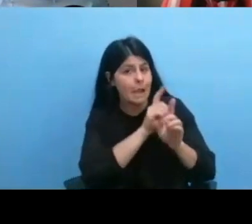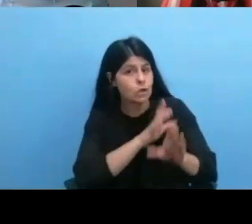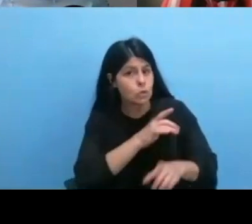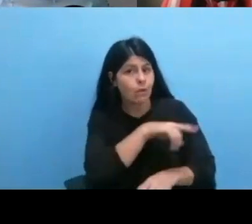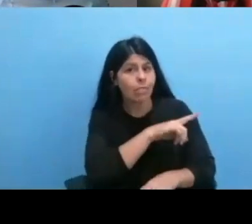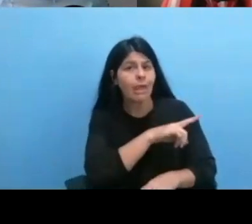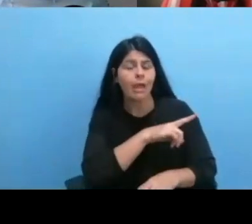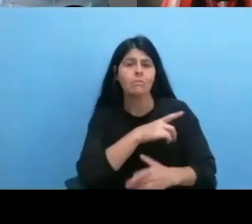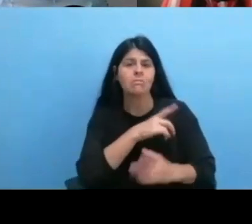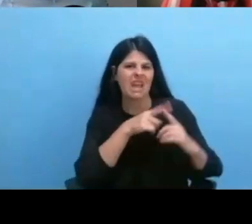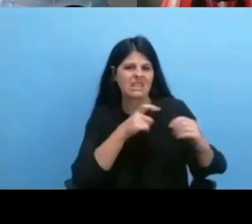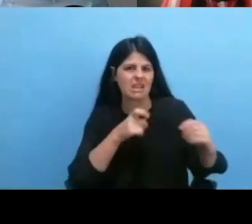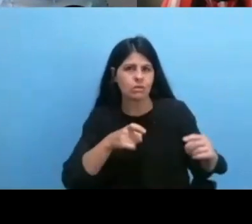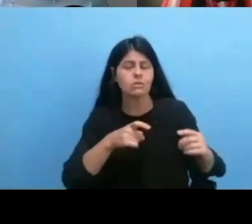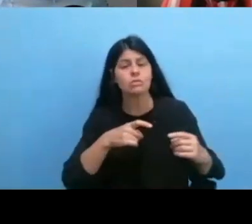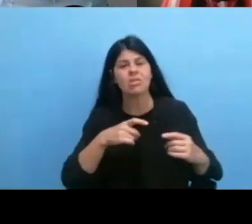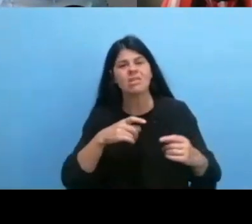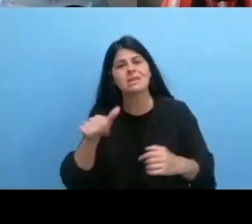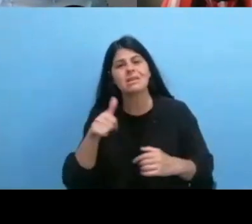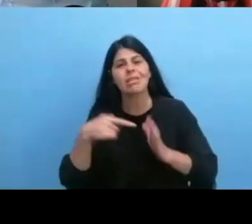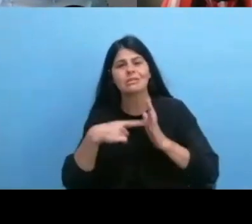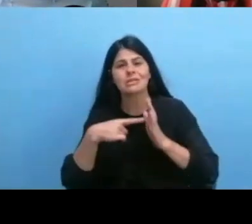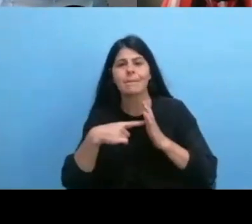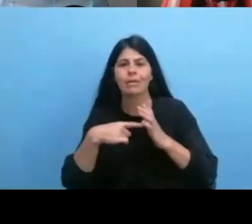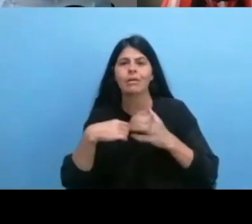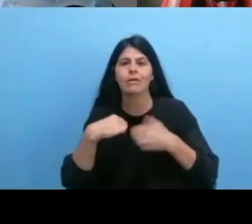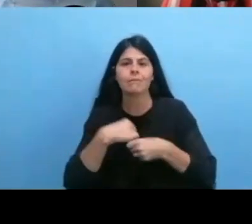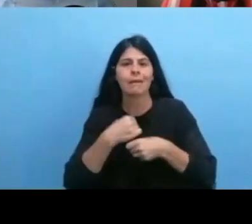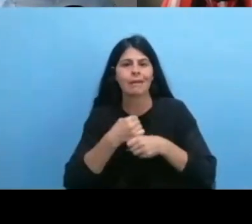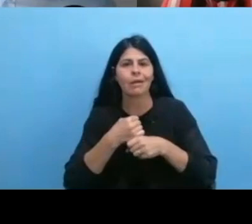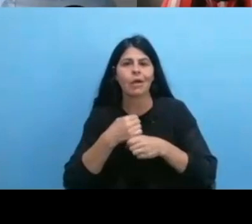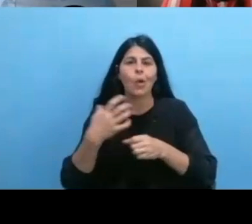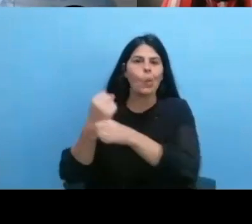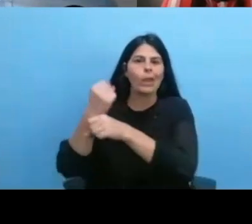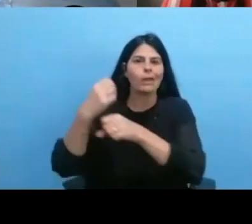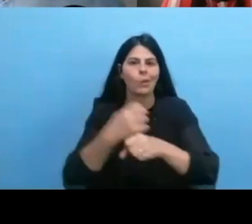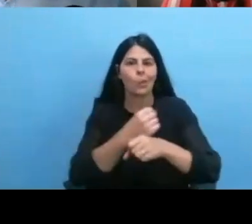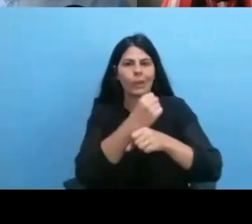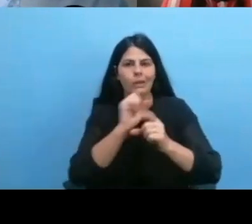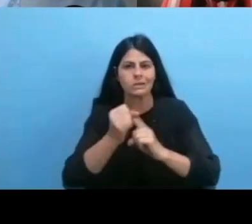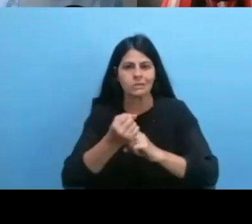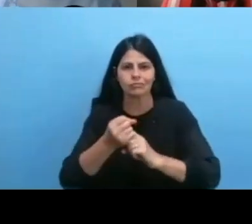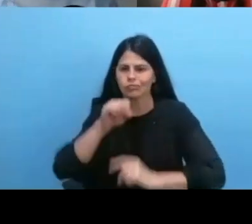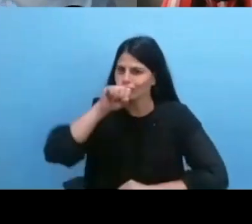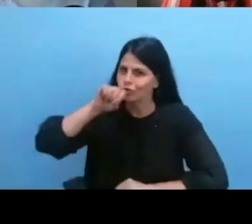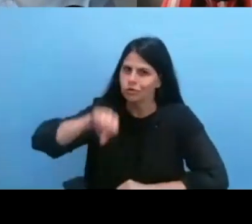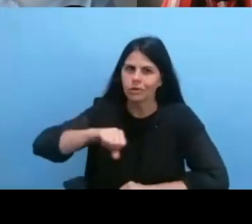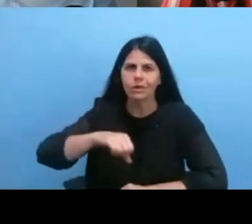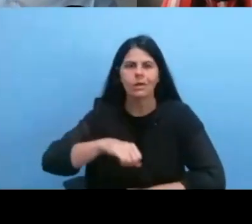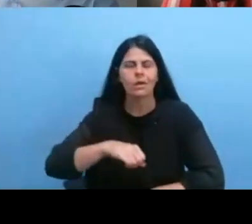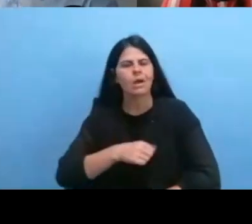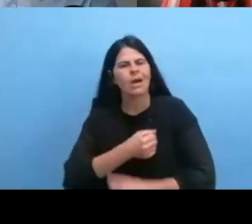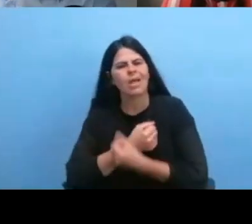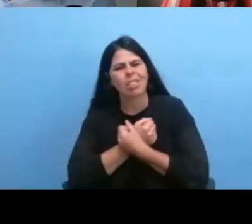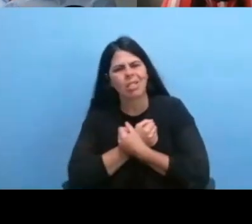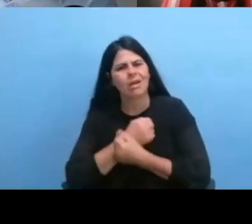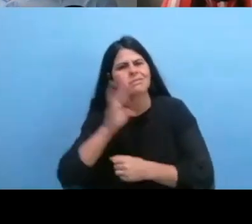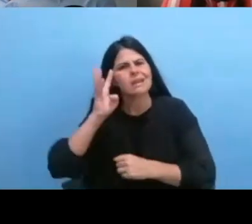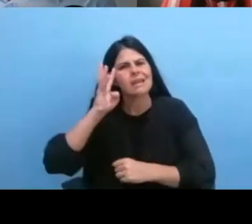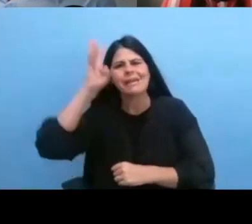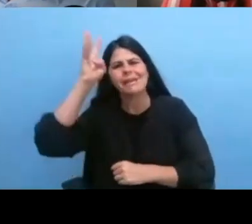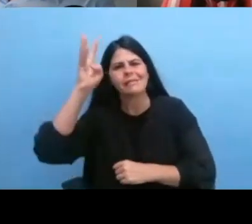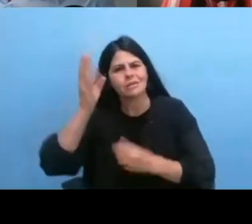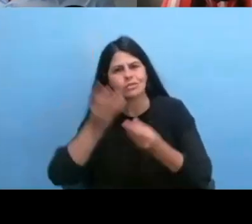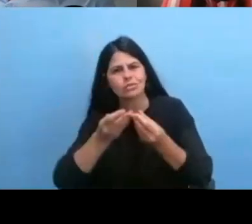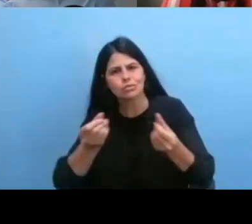a win-win situation. I love that. I love innovative solutions to complicated problems. That's